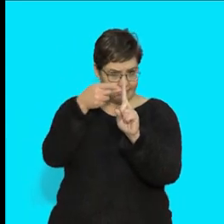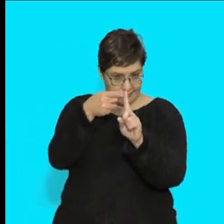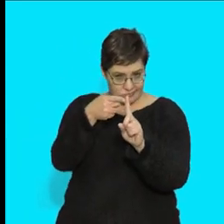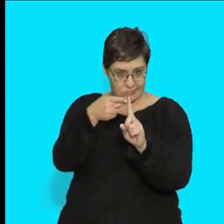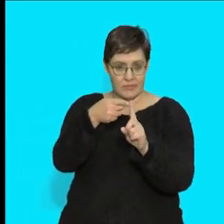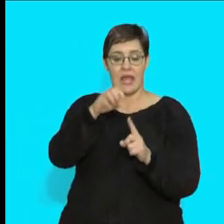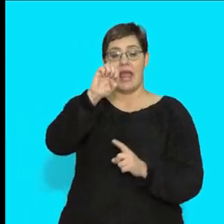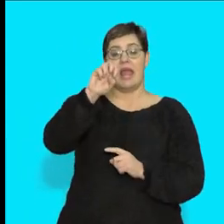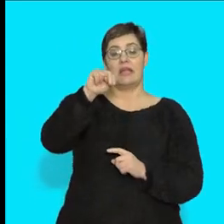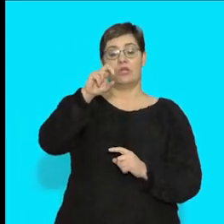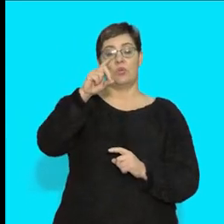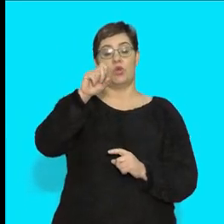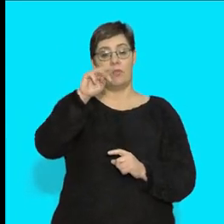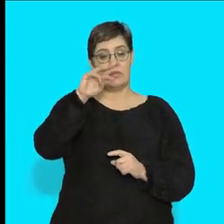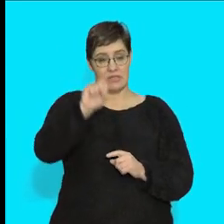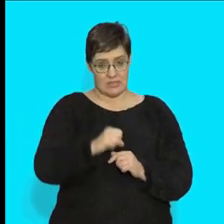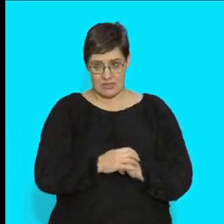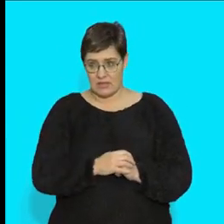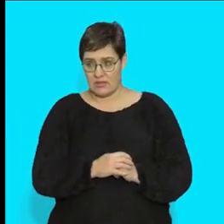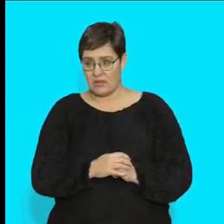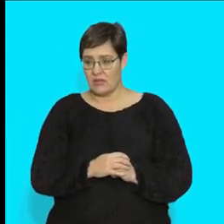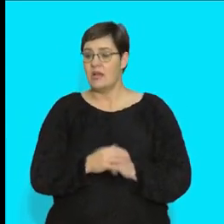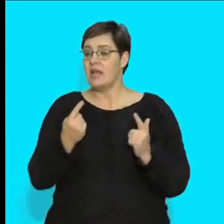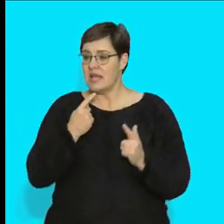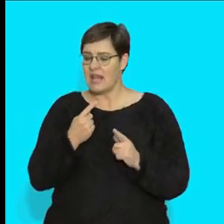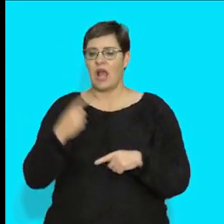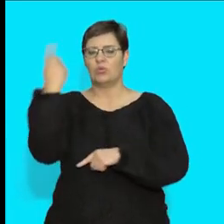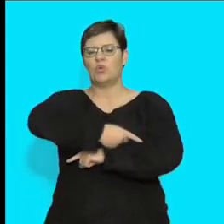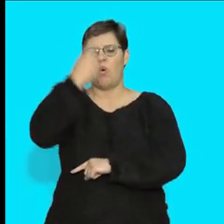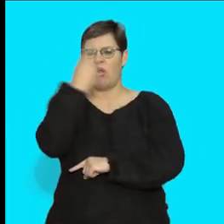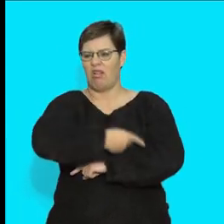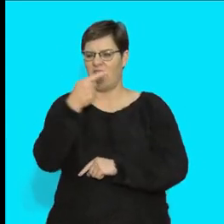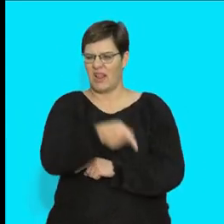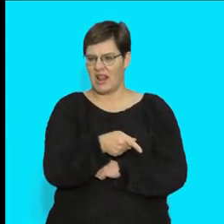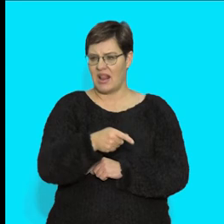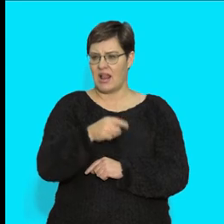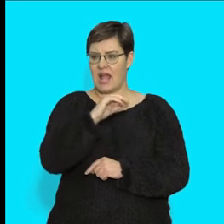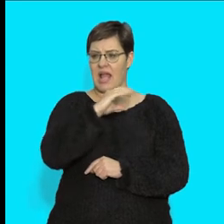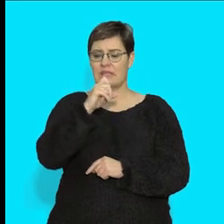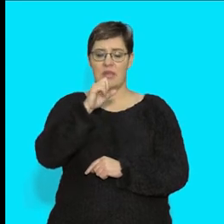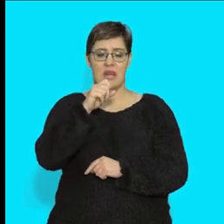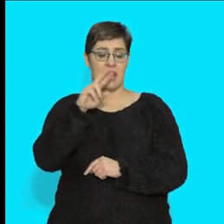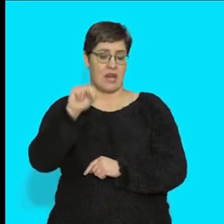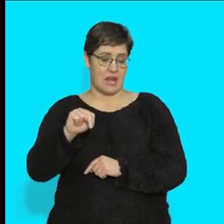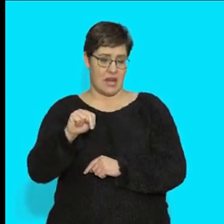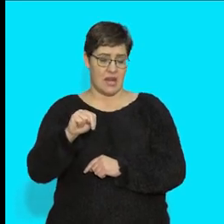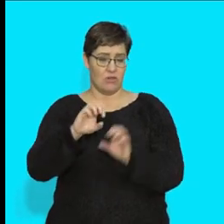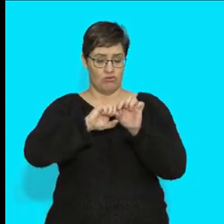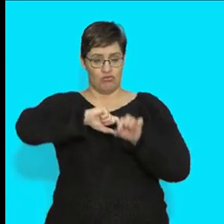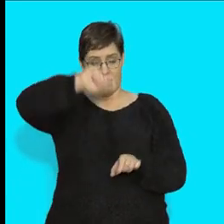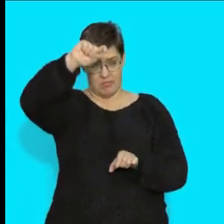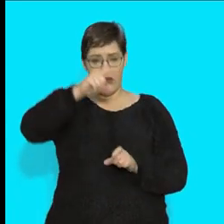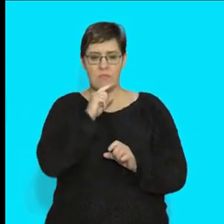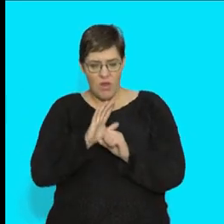is a Casparian strip, it's like a toll gate, and the water, this endodermis, forces all